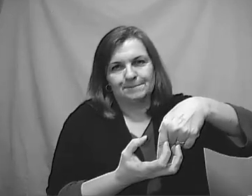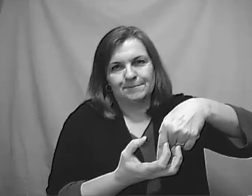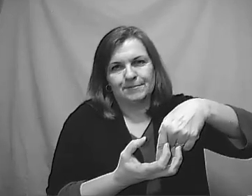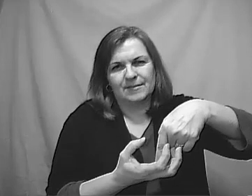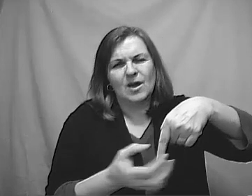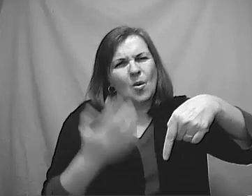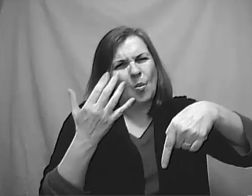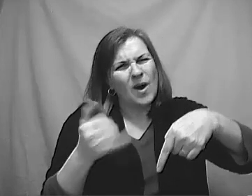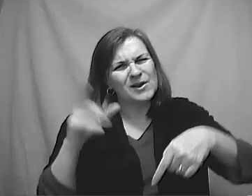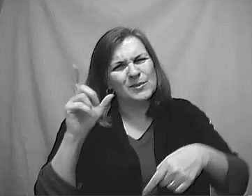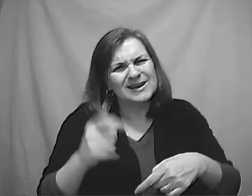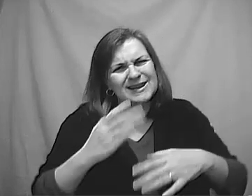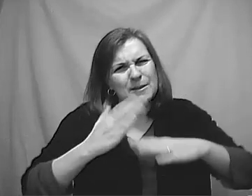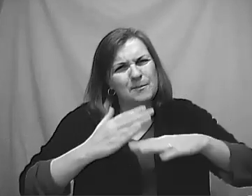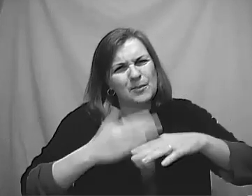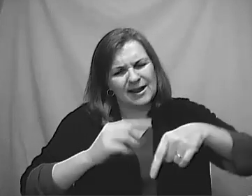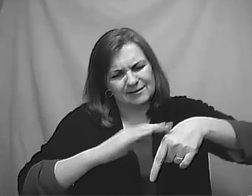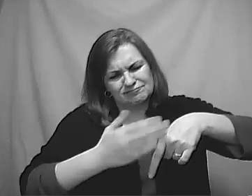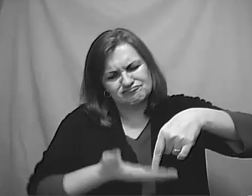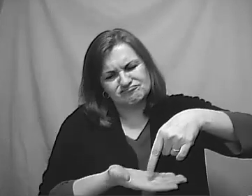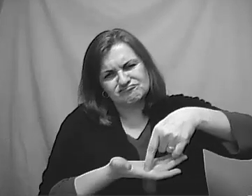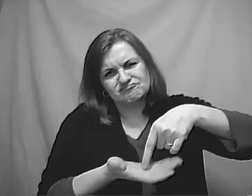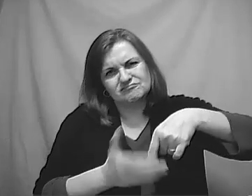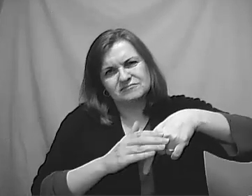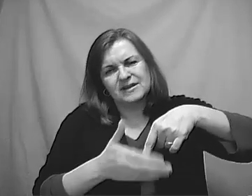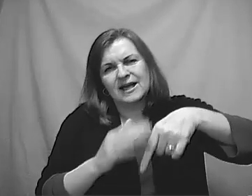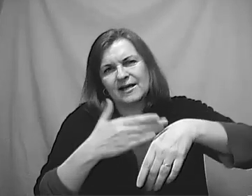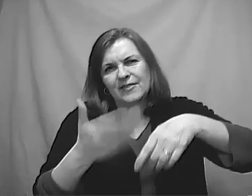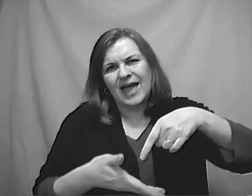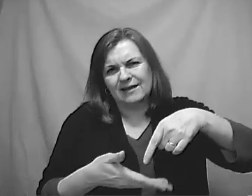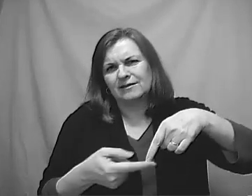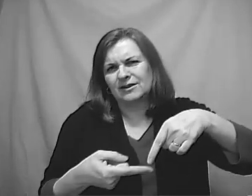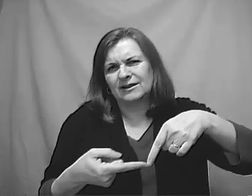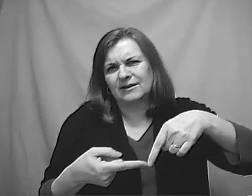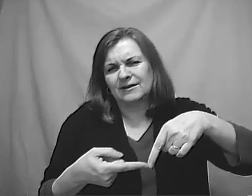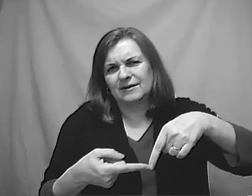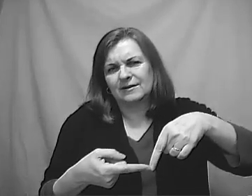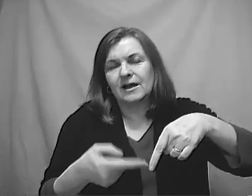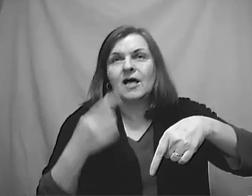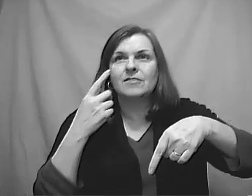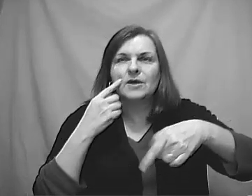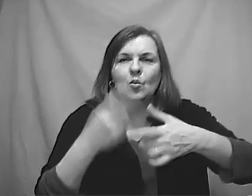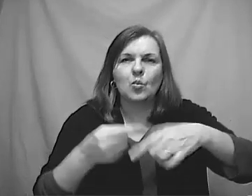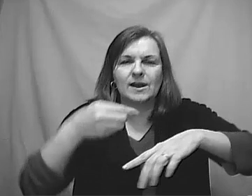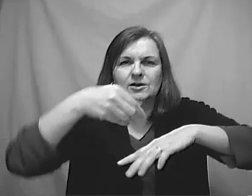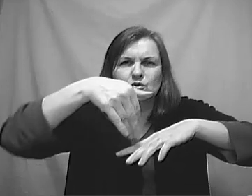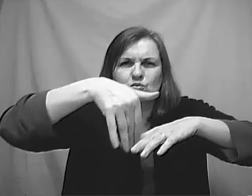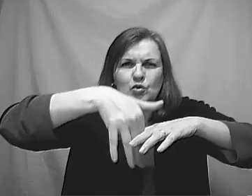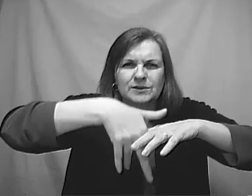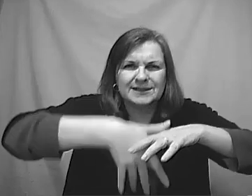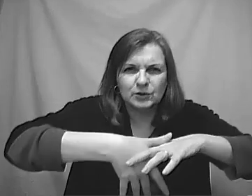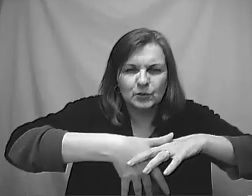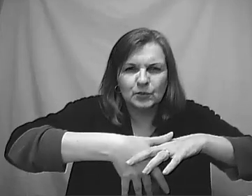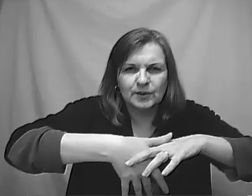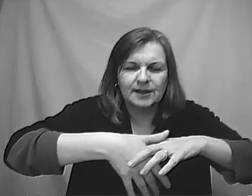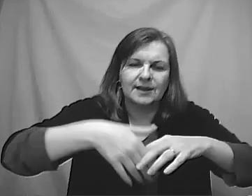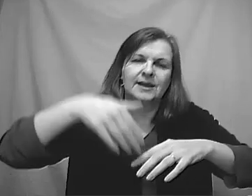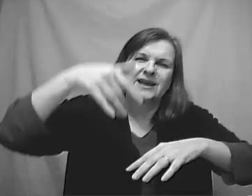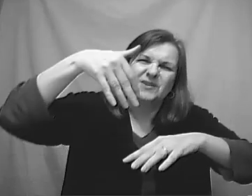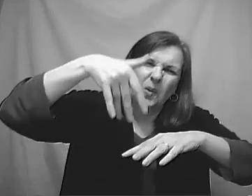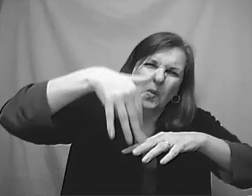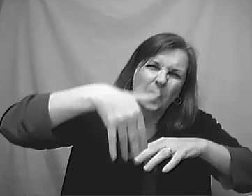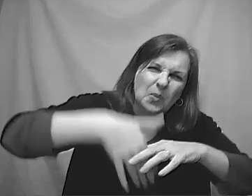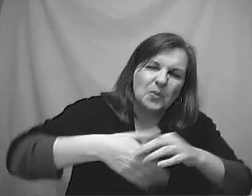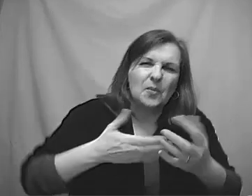look at this as far as a root, why do we need to protect the end of the root? Think about what it's growing into.